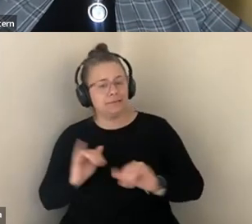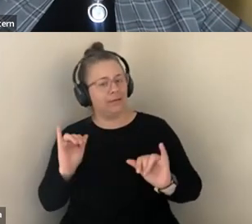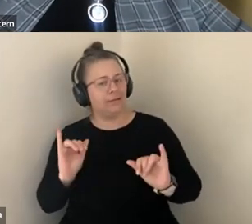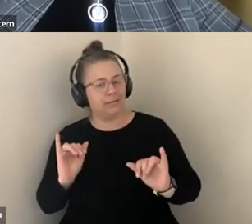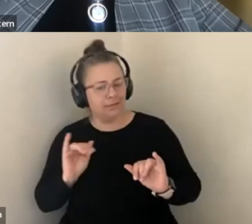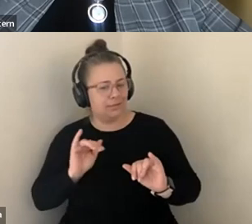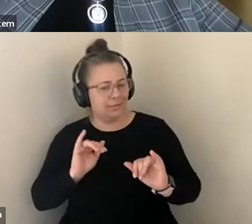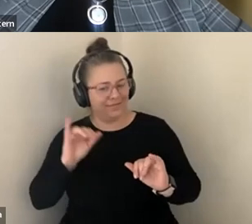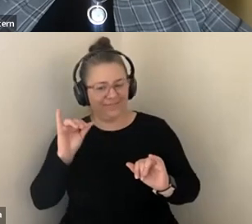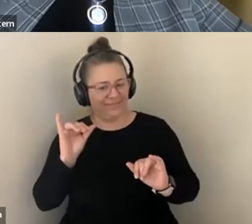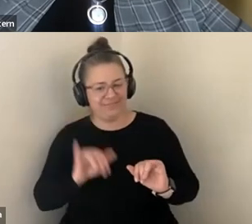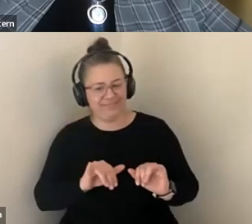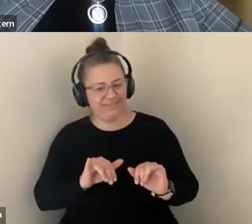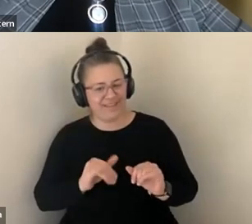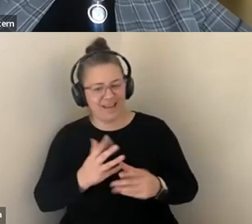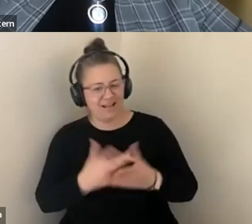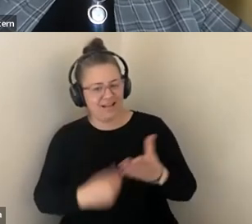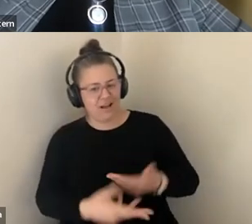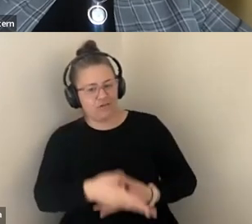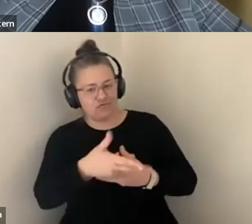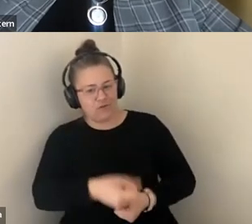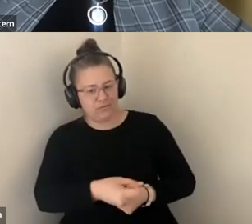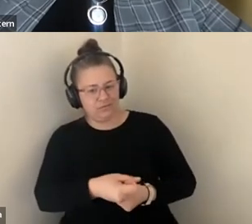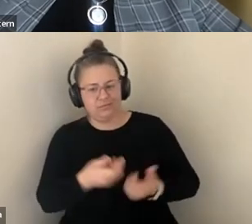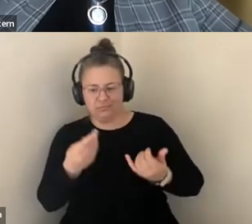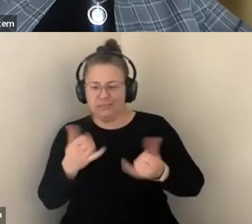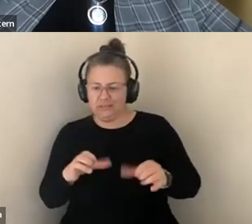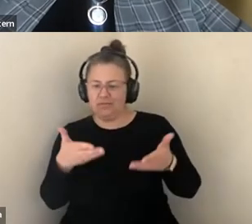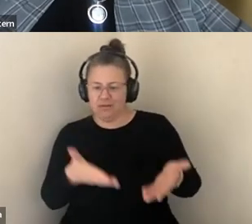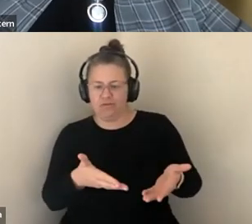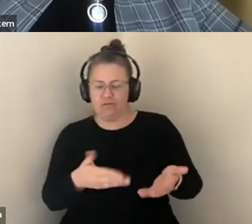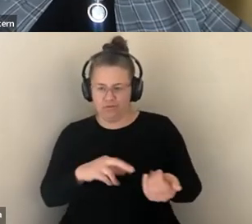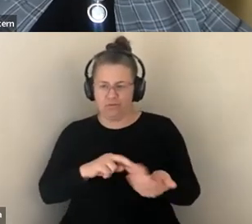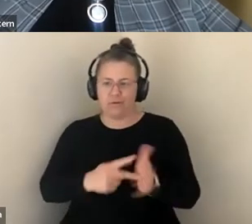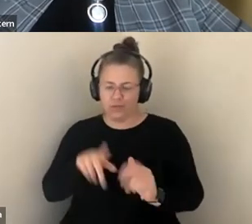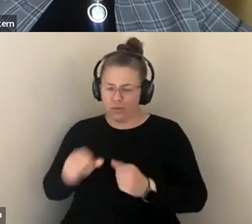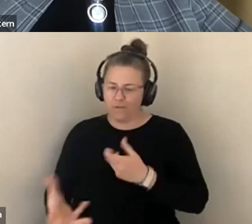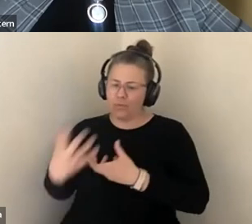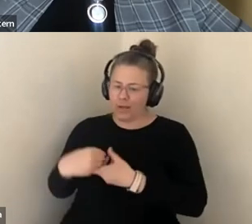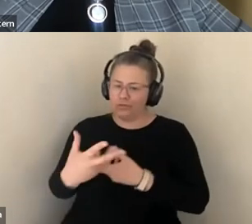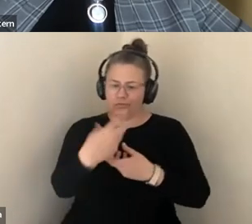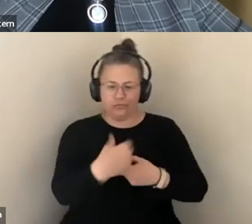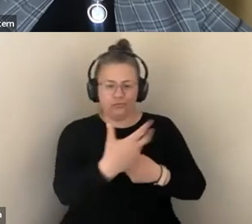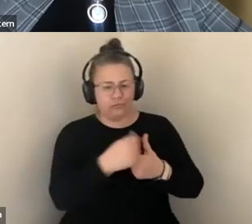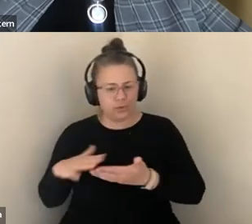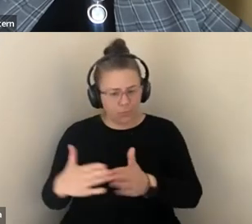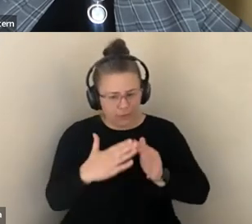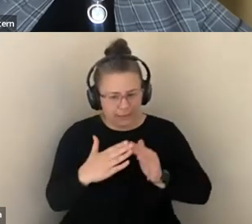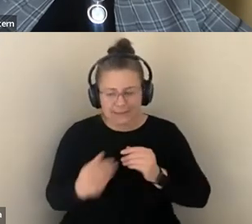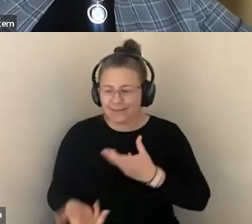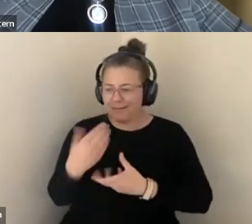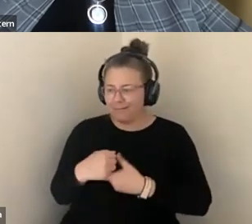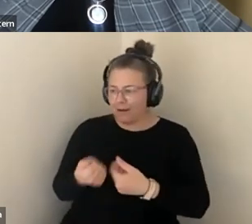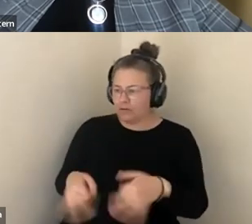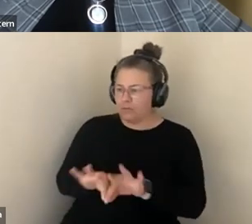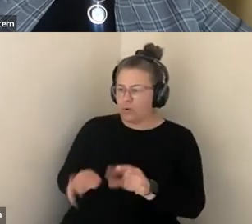we need to, the stakeholders are so important, engaging the different communities are important, but also on their terms and what it means to them,